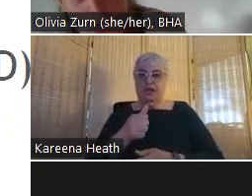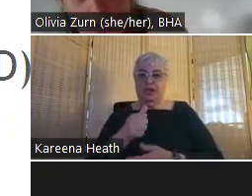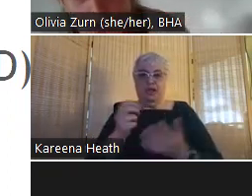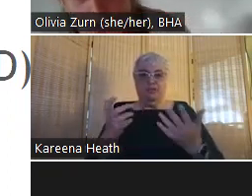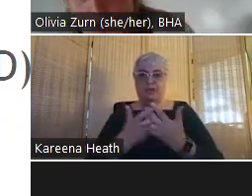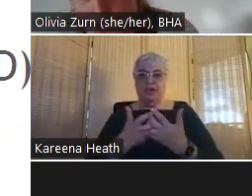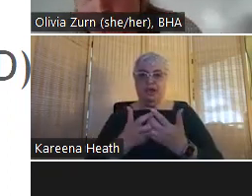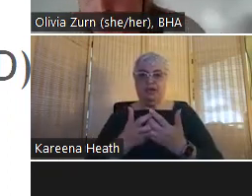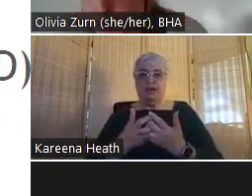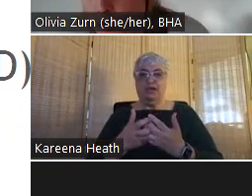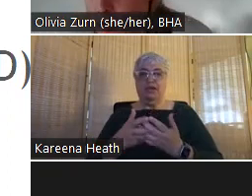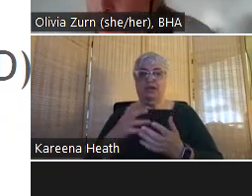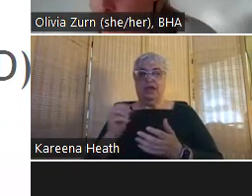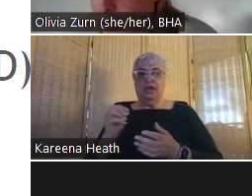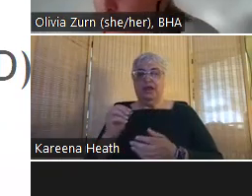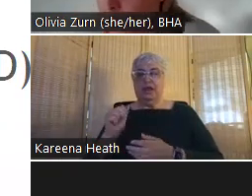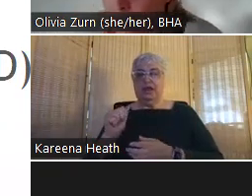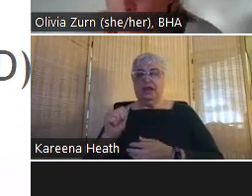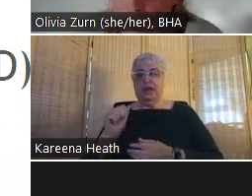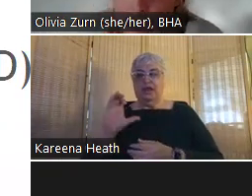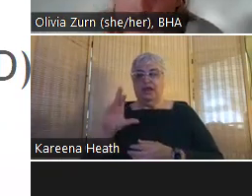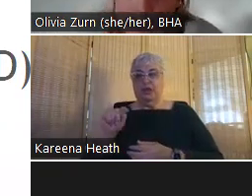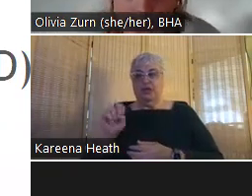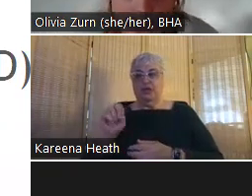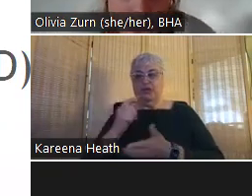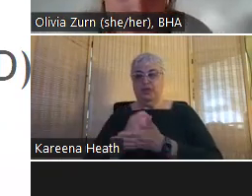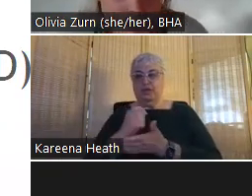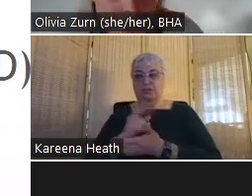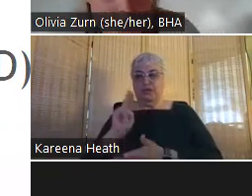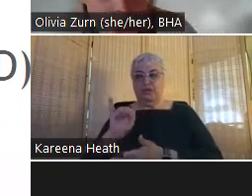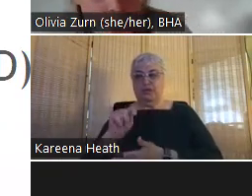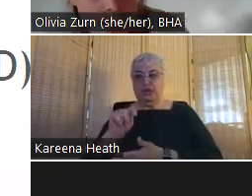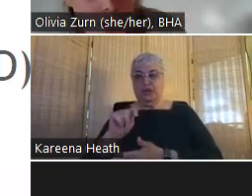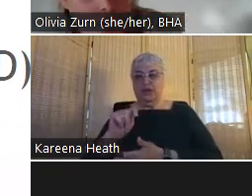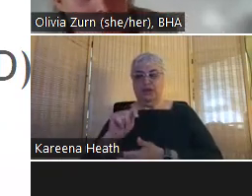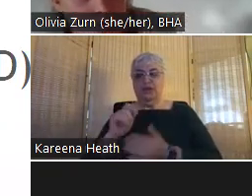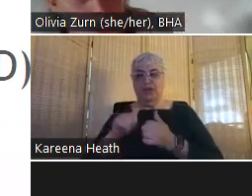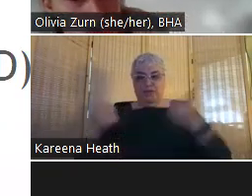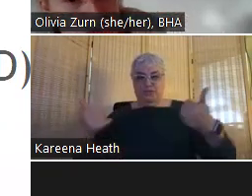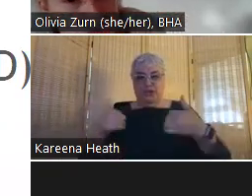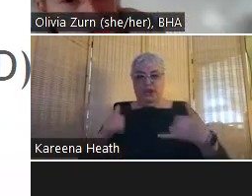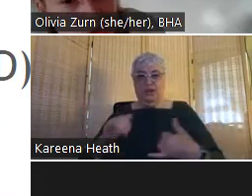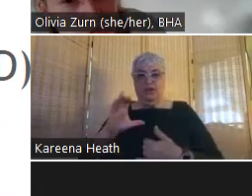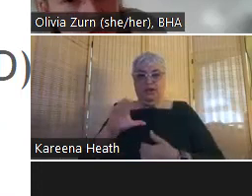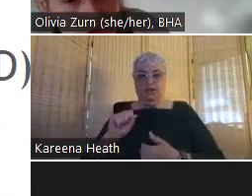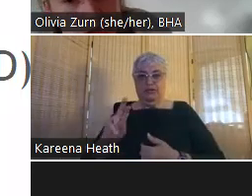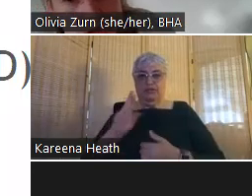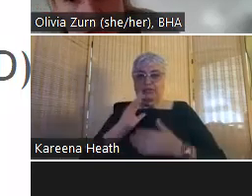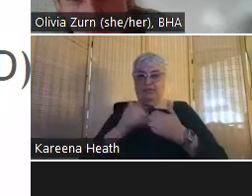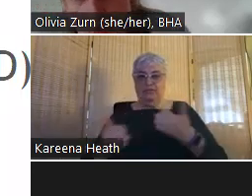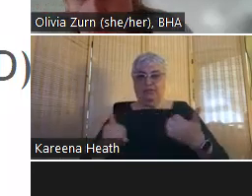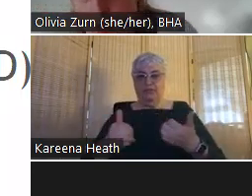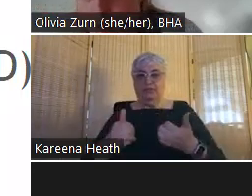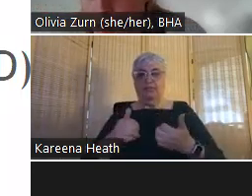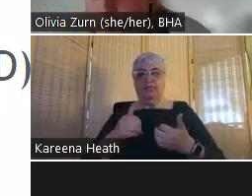combining crisis stabilization units and acute treatment units as one combined service. So CSUs will remain current state,